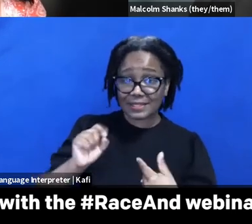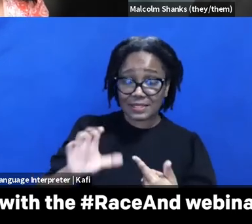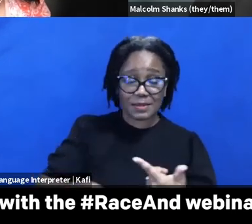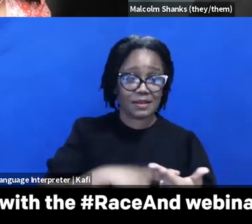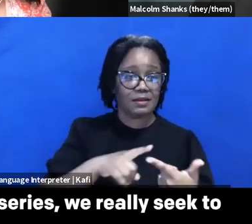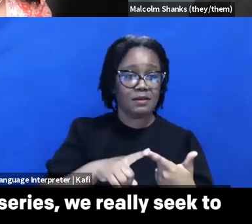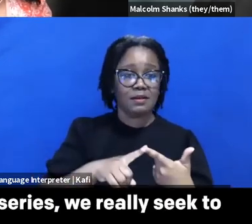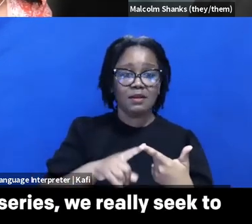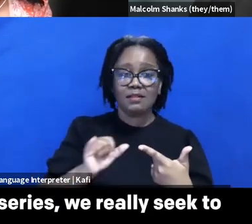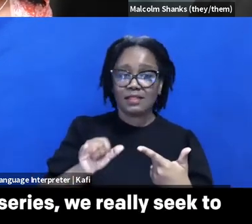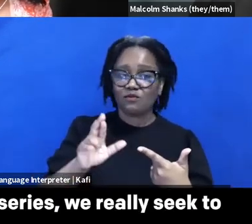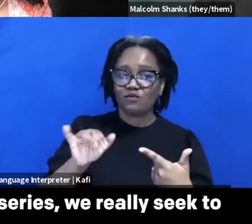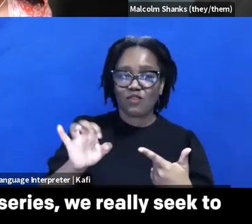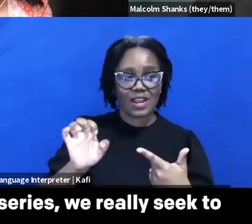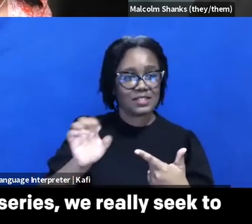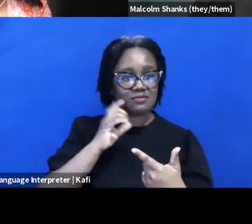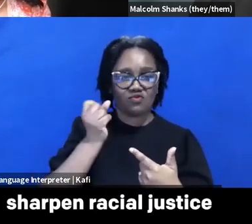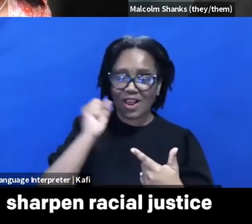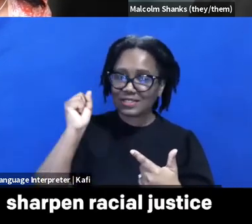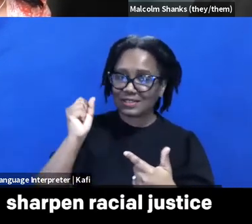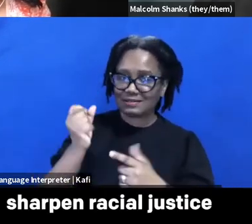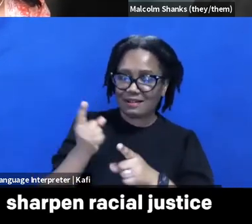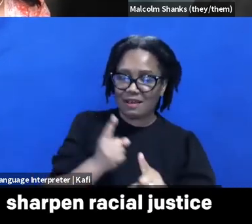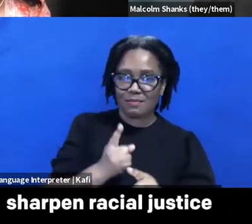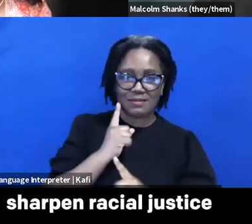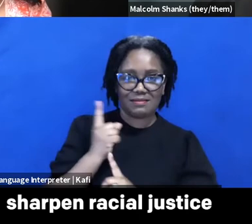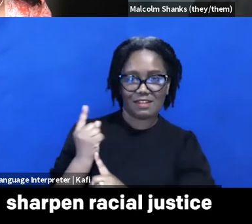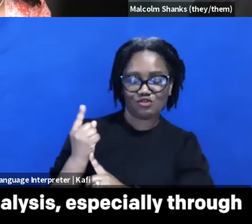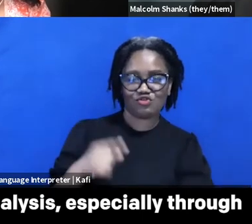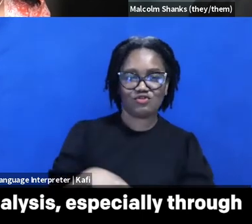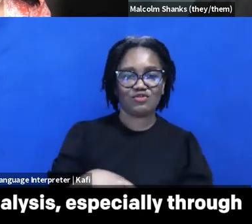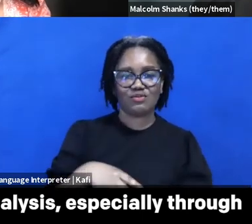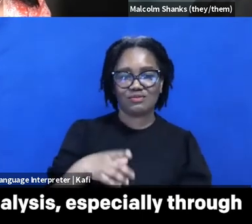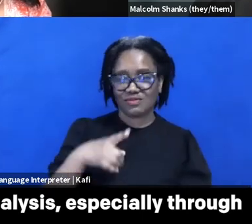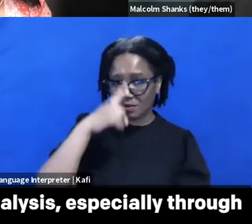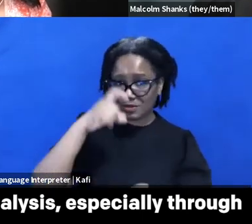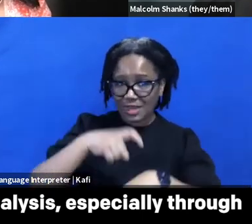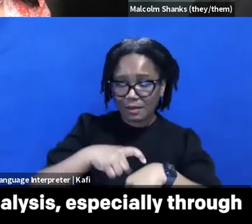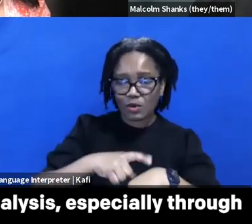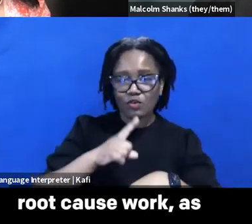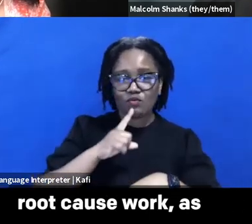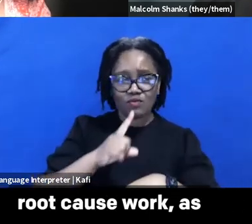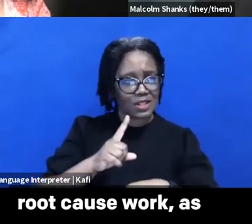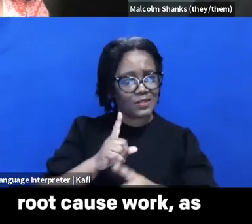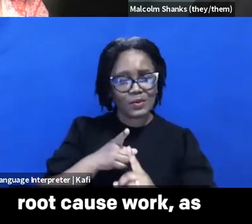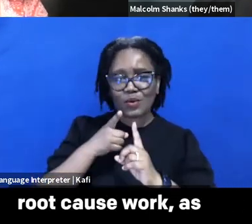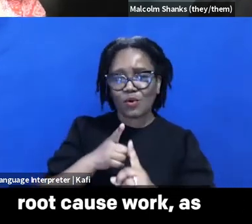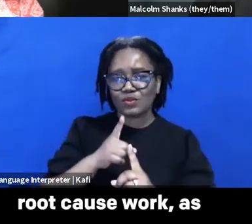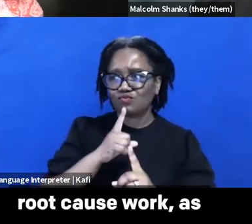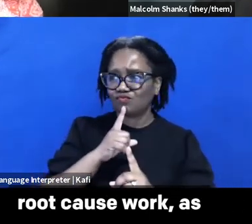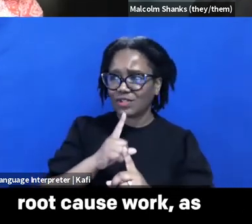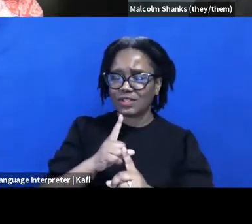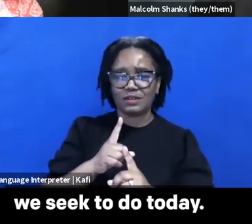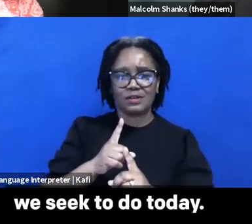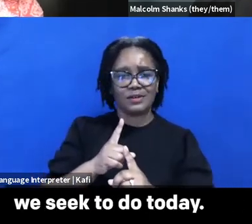summer. And with the race and webinar series, we really seek to sharpen racial justice analyses, especially through